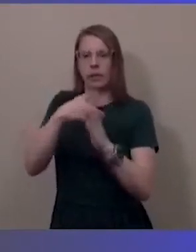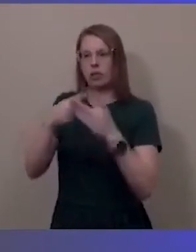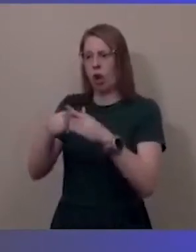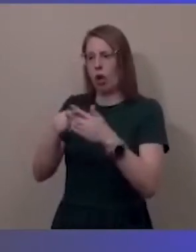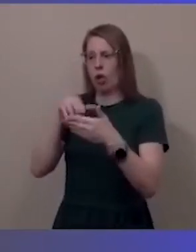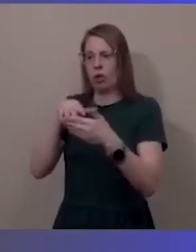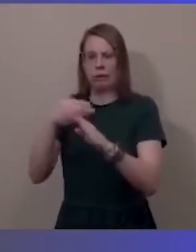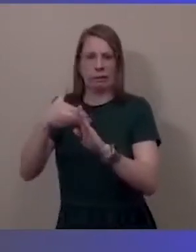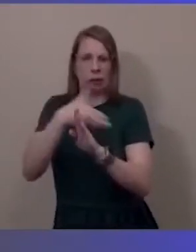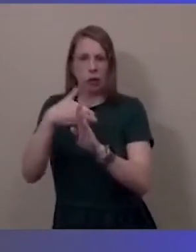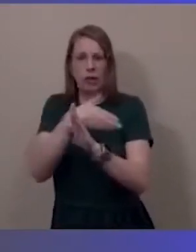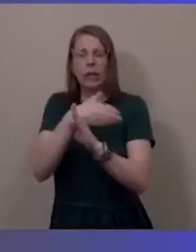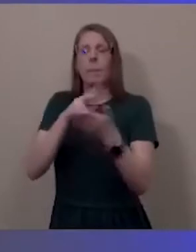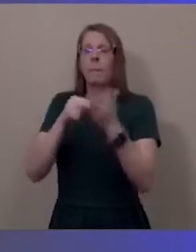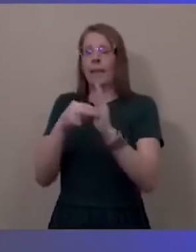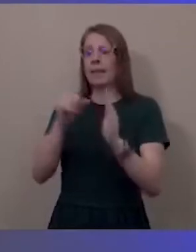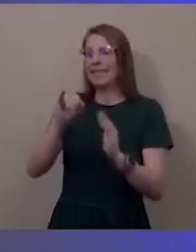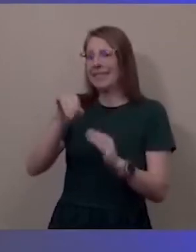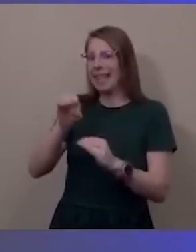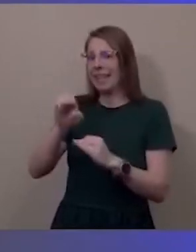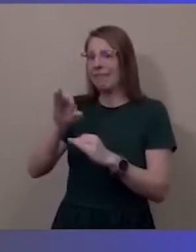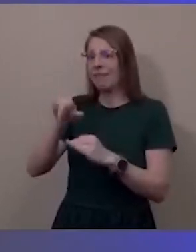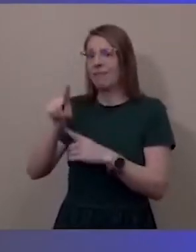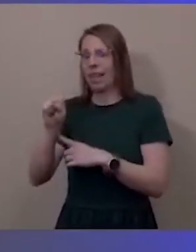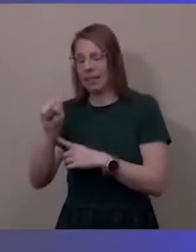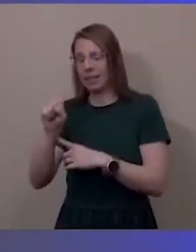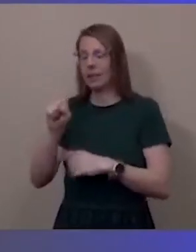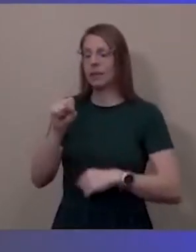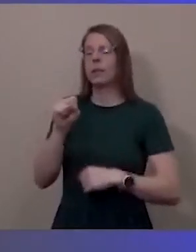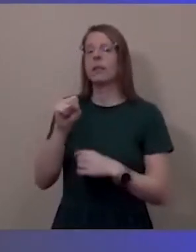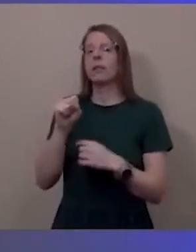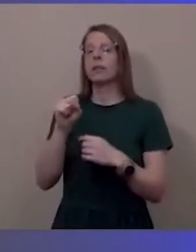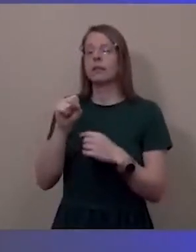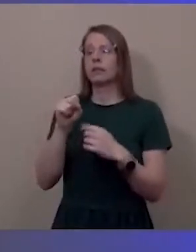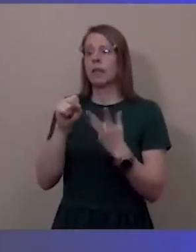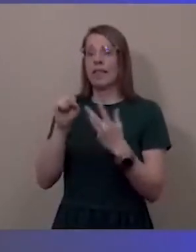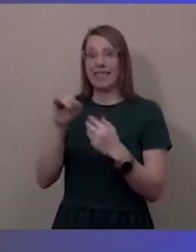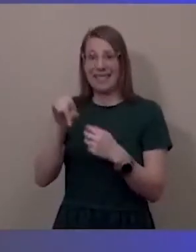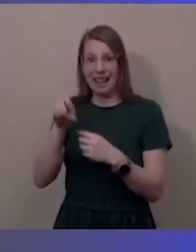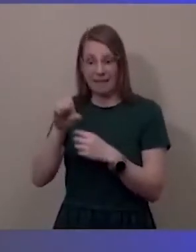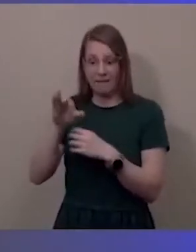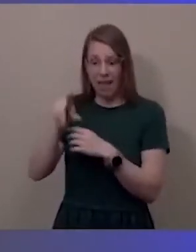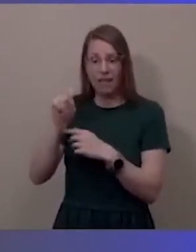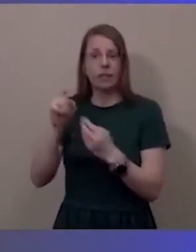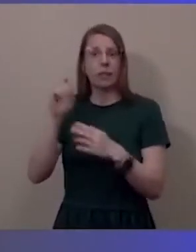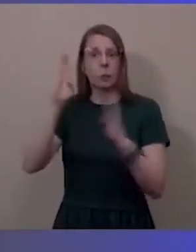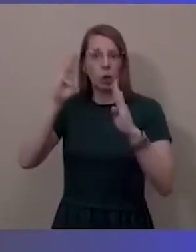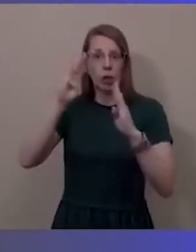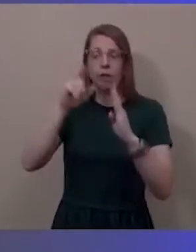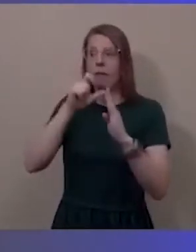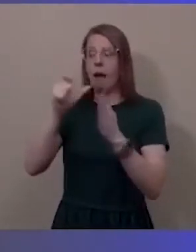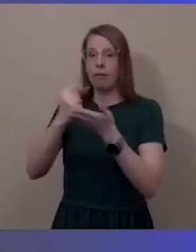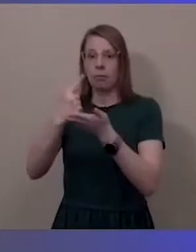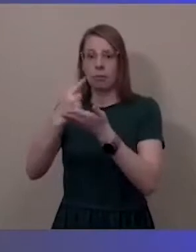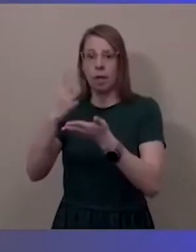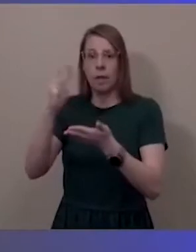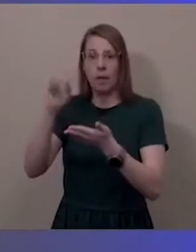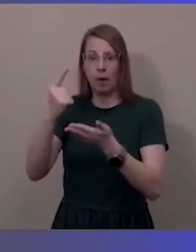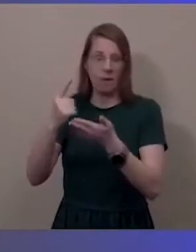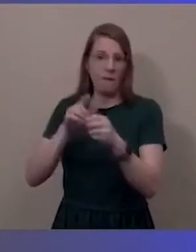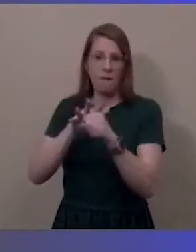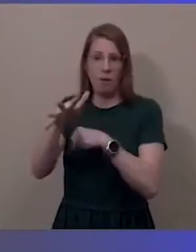little more concern about side effects and using lower doses, and not as many people received the full dose over time. And so